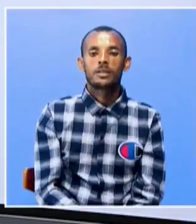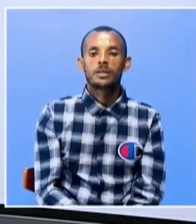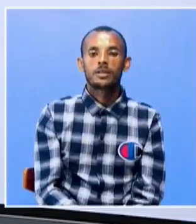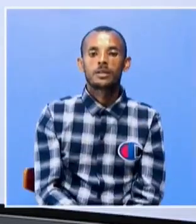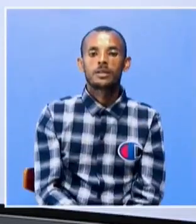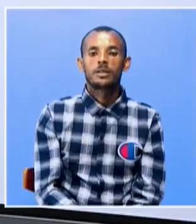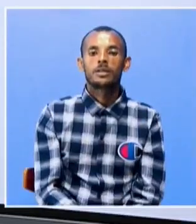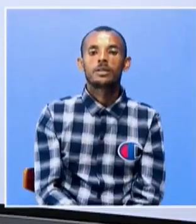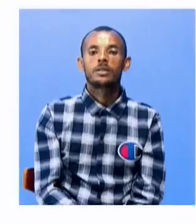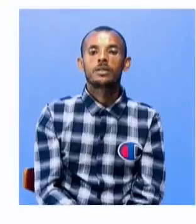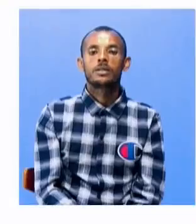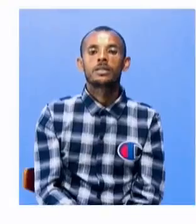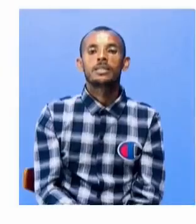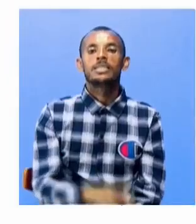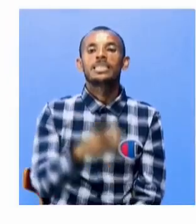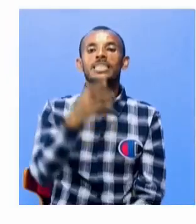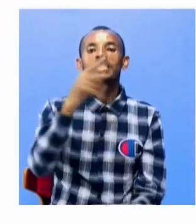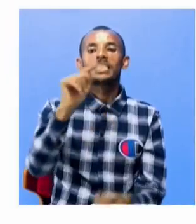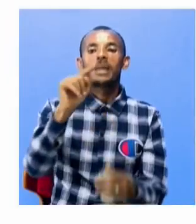the price of theft